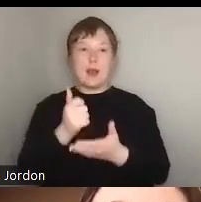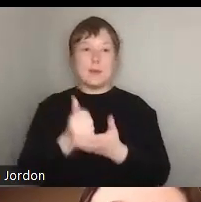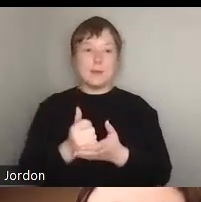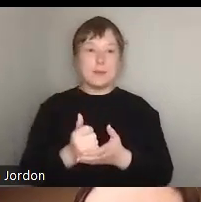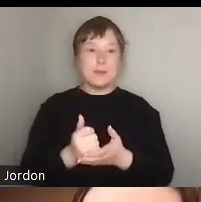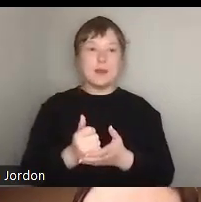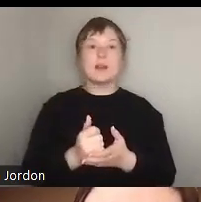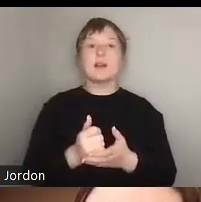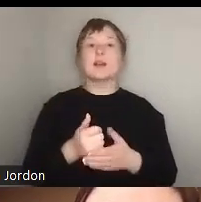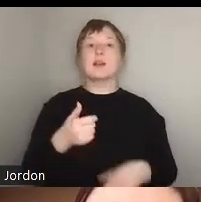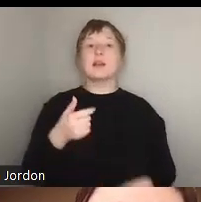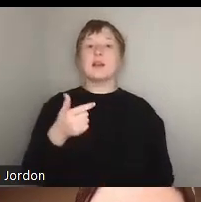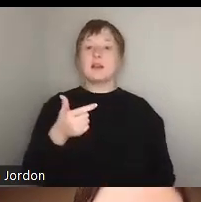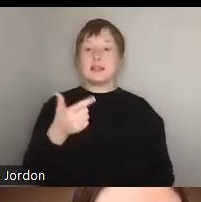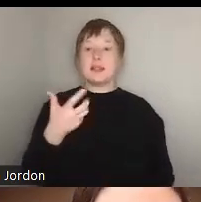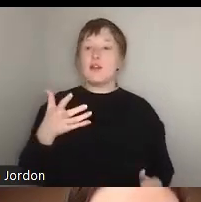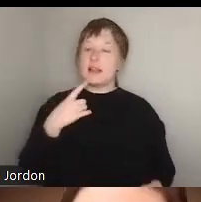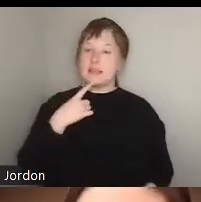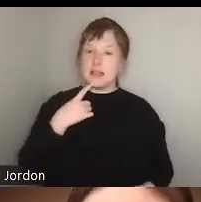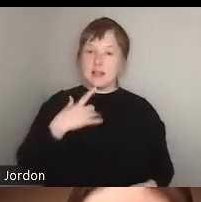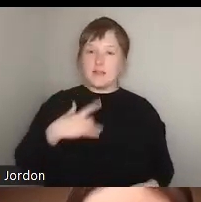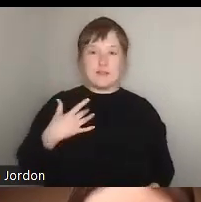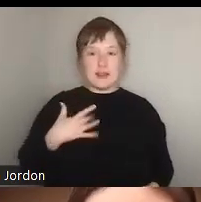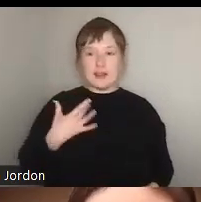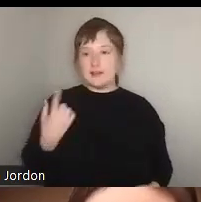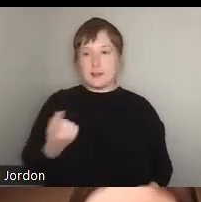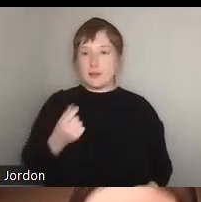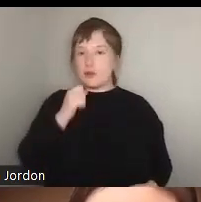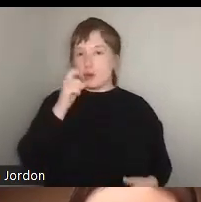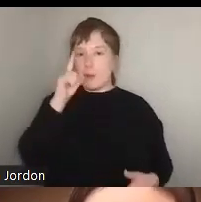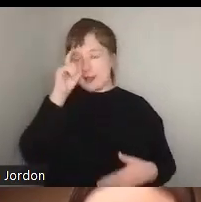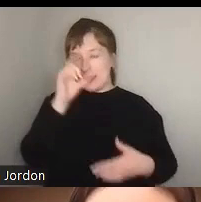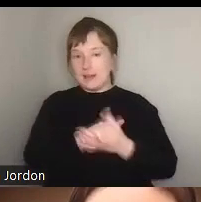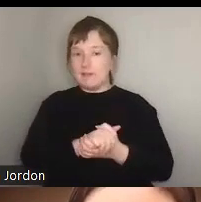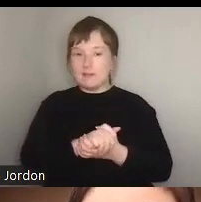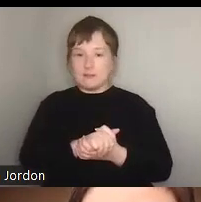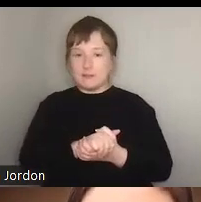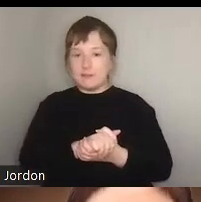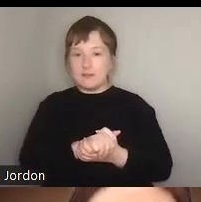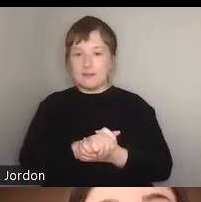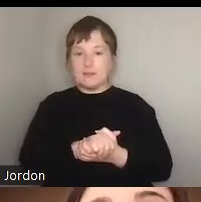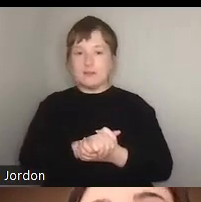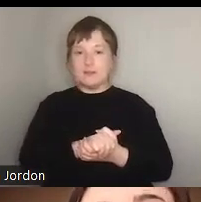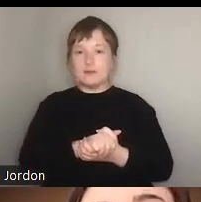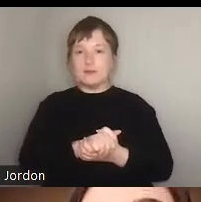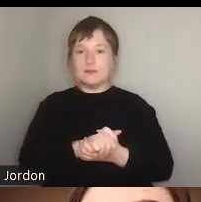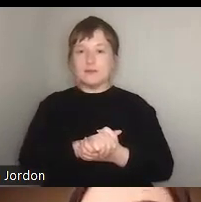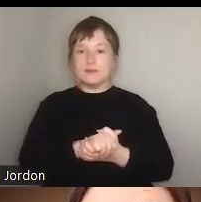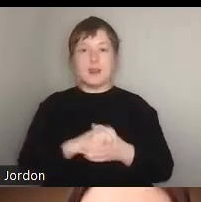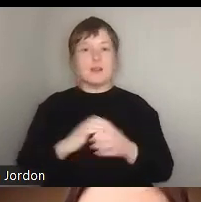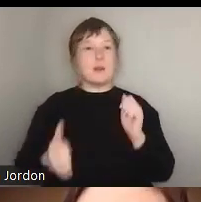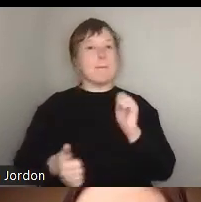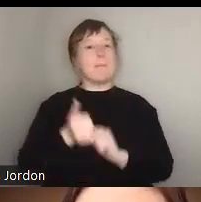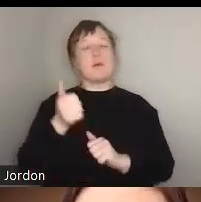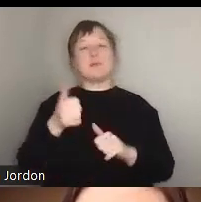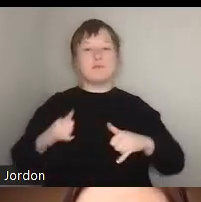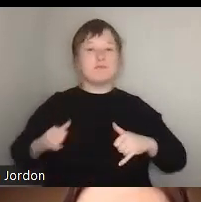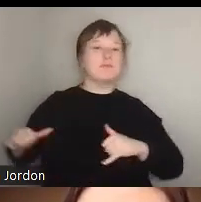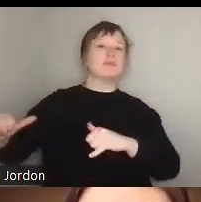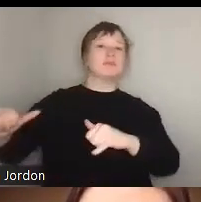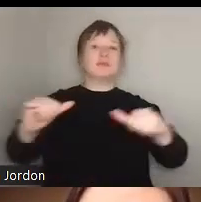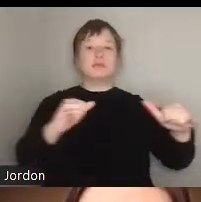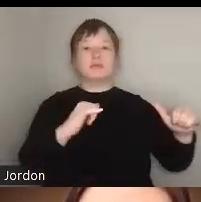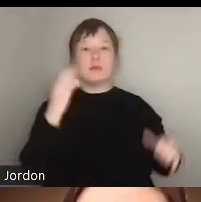that they don't think somebody would believe them. It was the most common reason, and this I'll say is